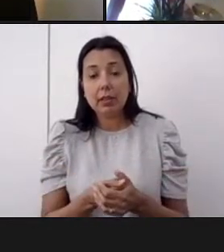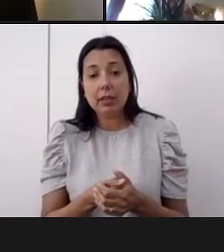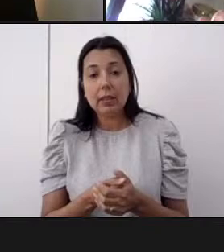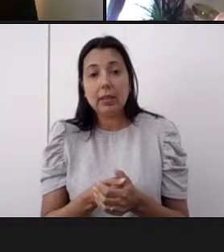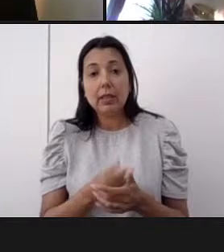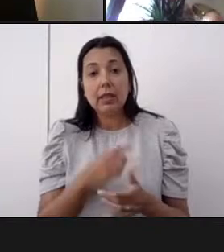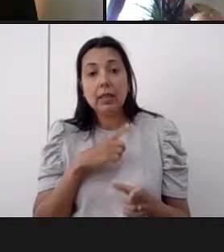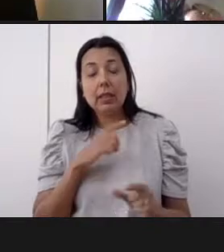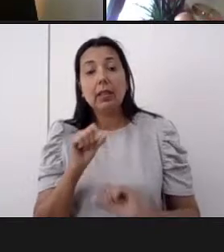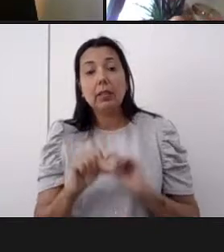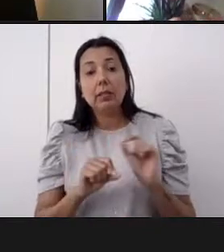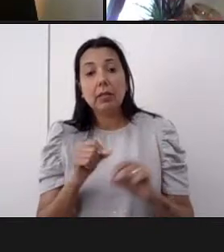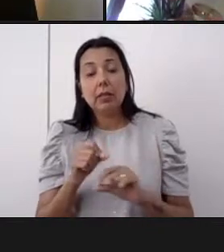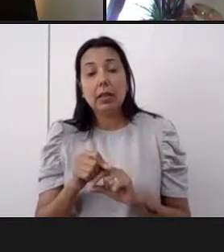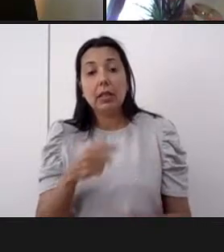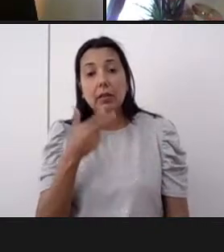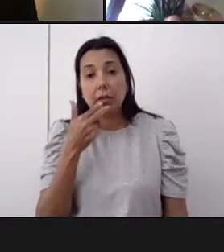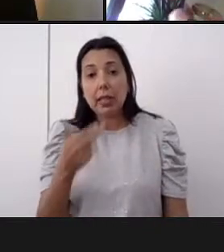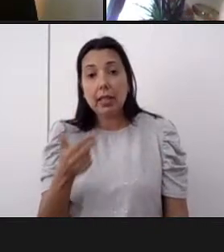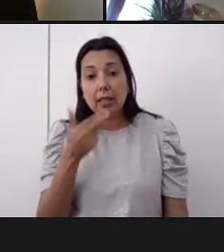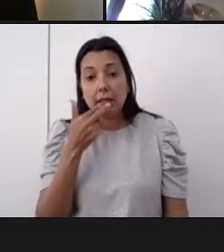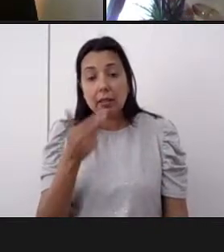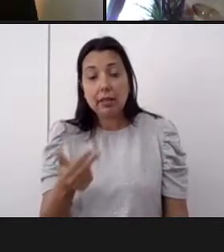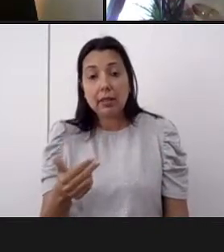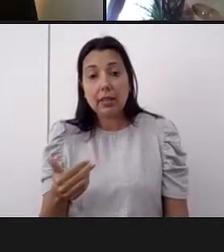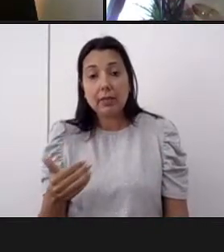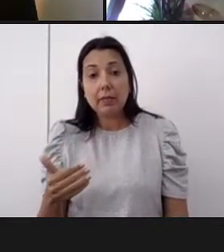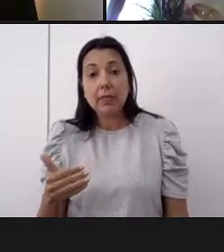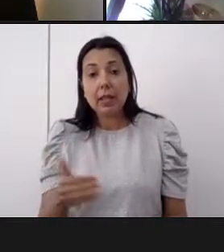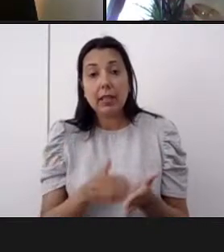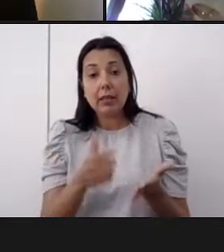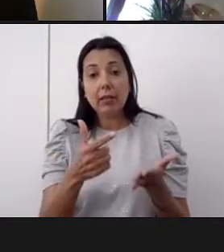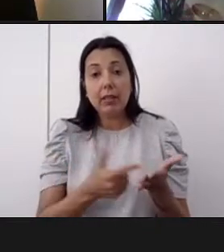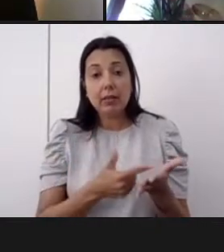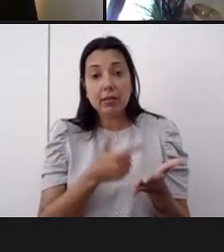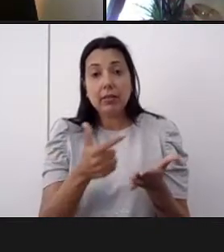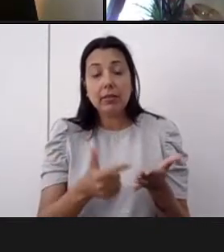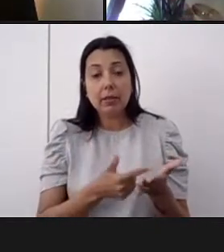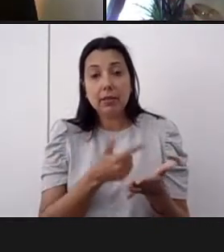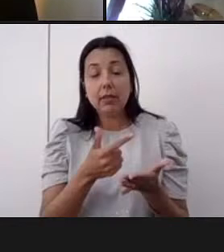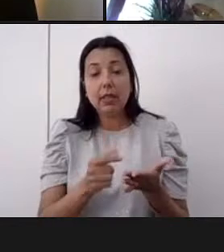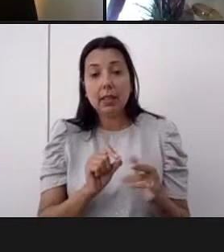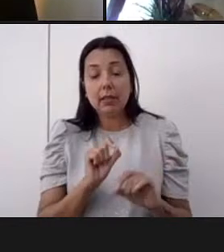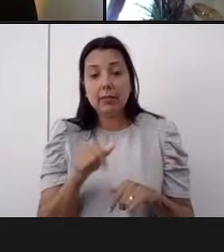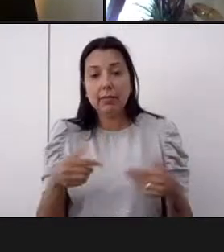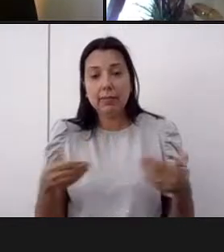available in English. The book can be downloaded on